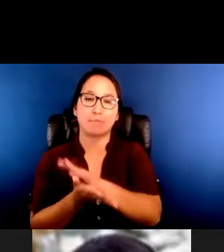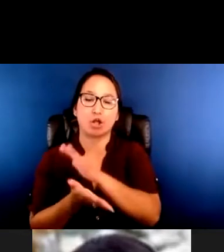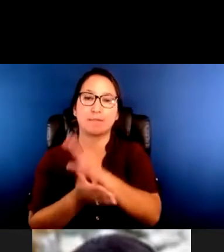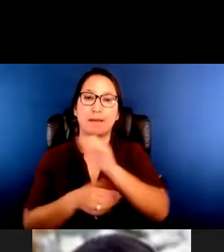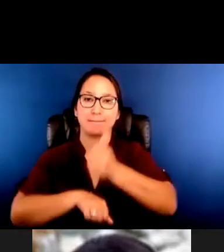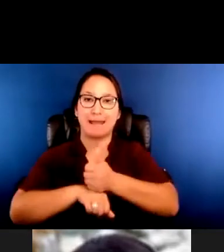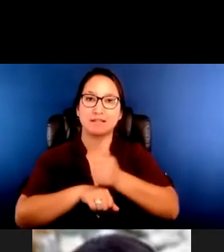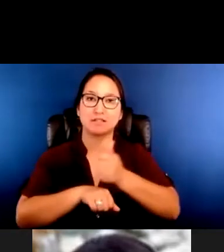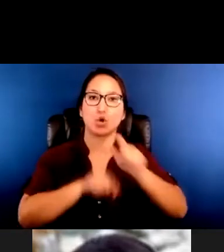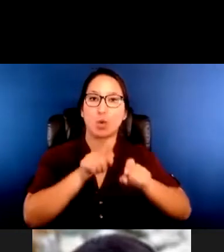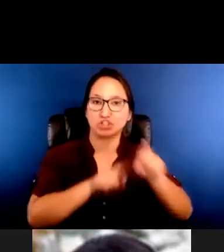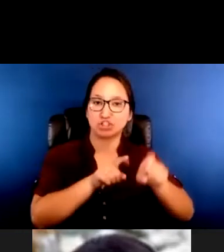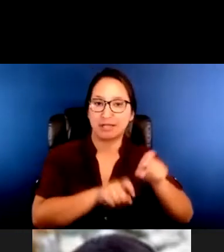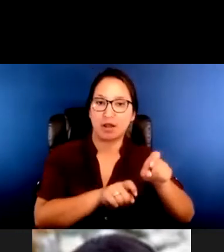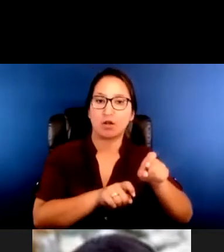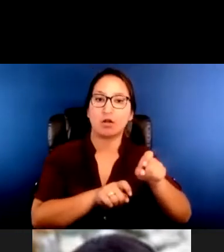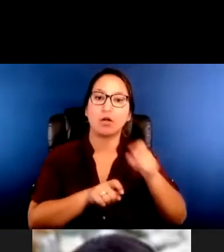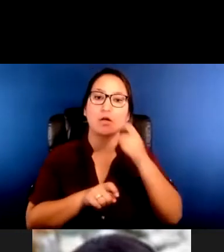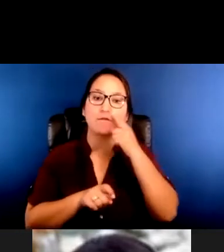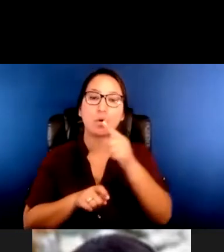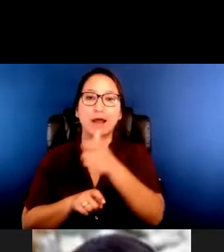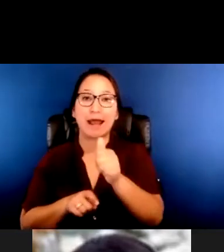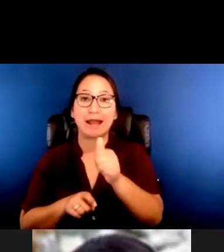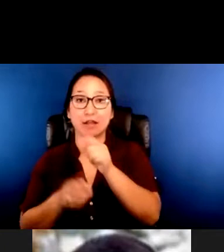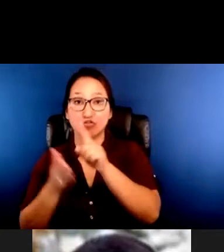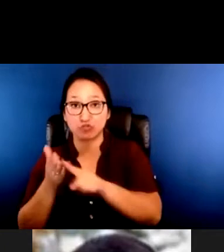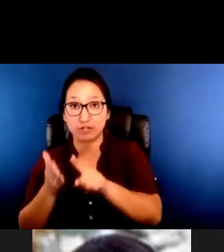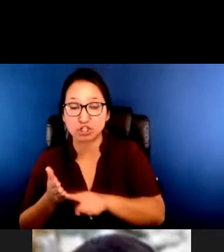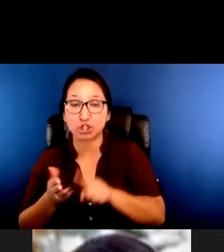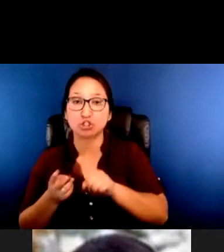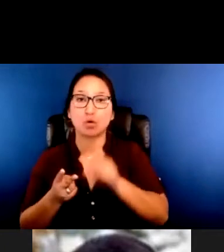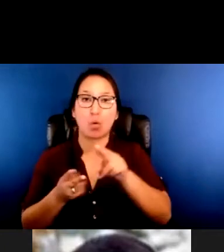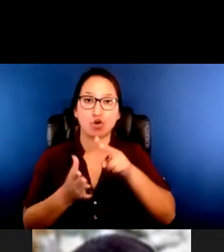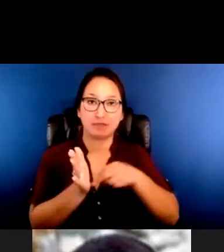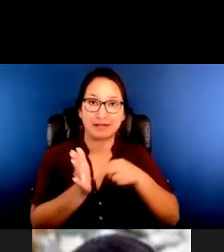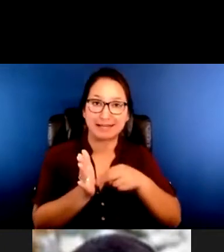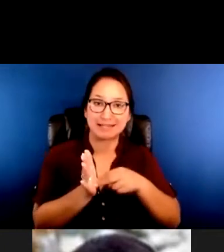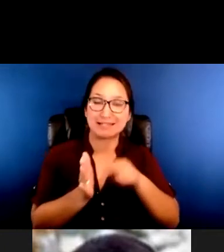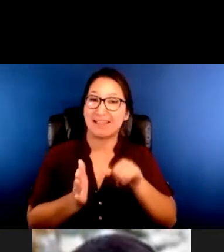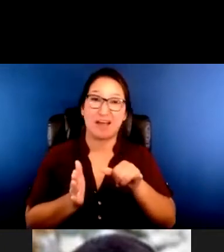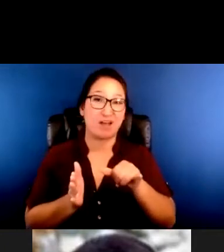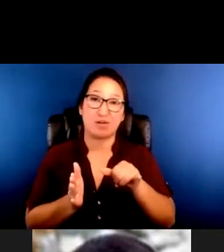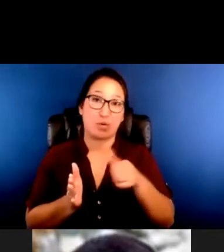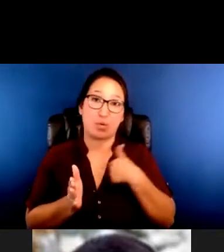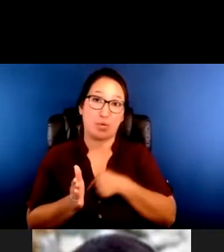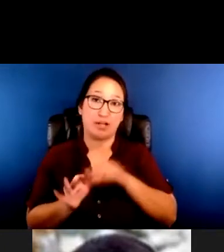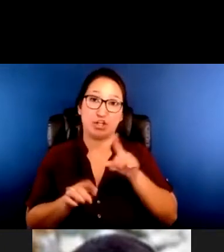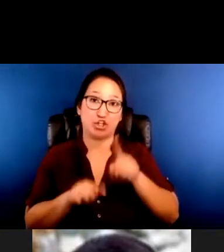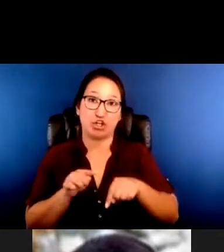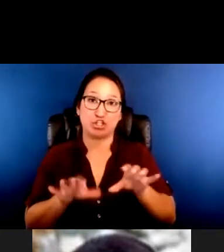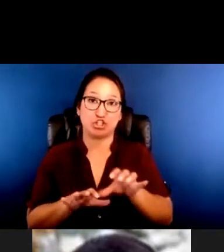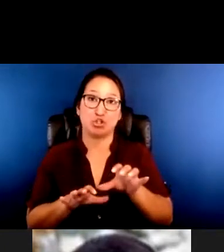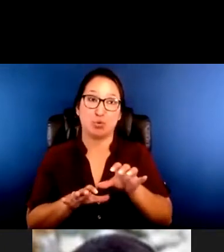in-depth readings, in-depth research that we weren't able to do in social studies without that,